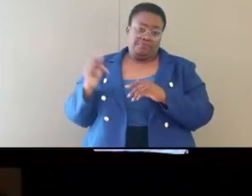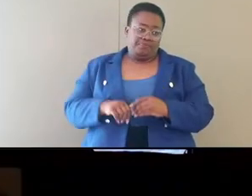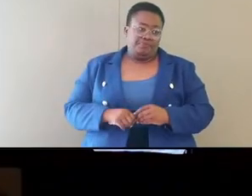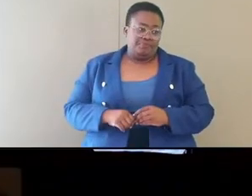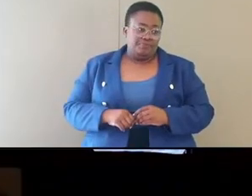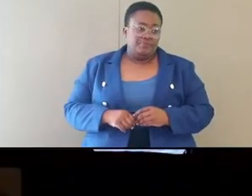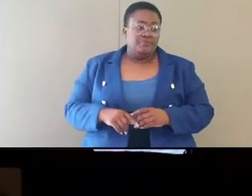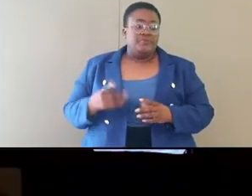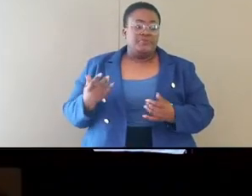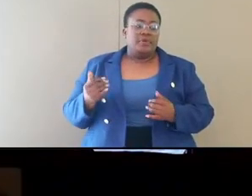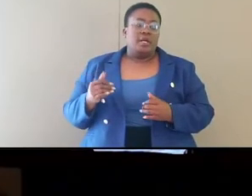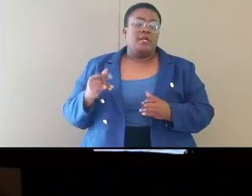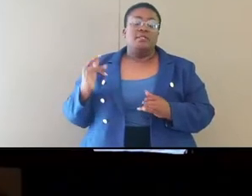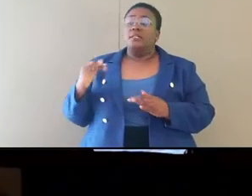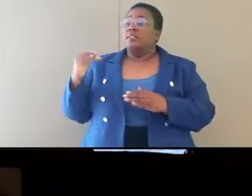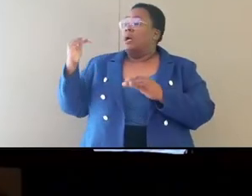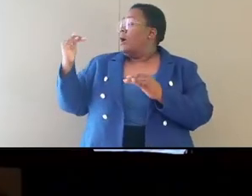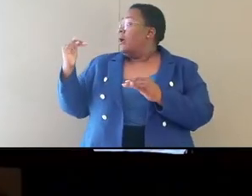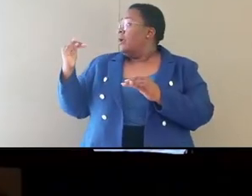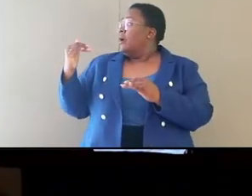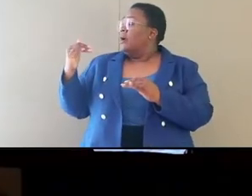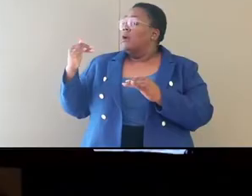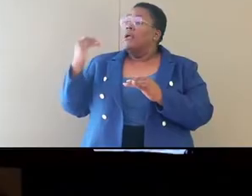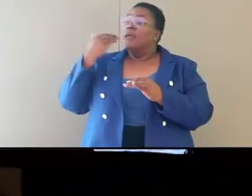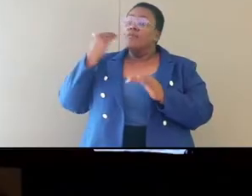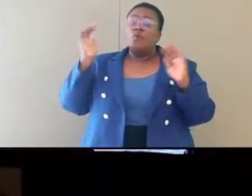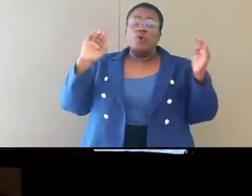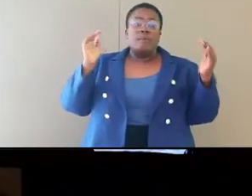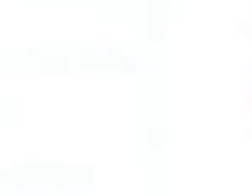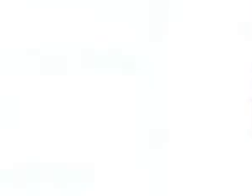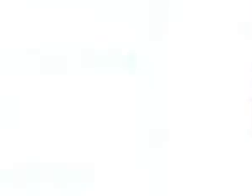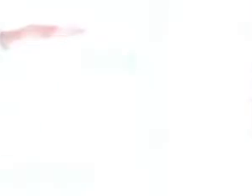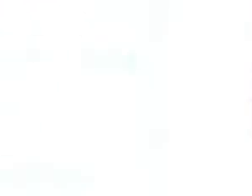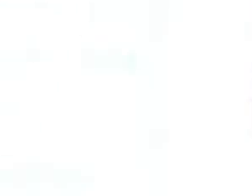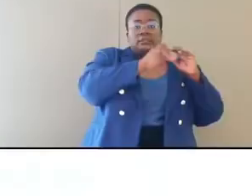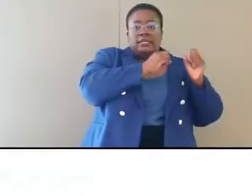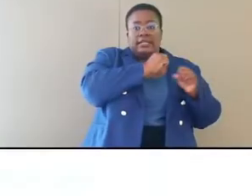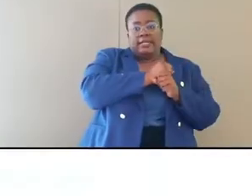basically as high as it was over a decade ago. We've lost all that time.